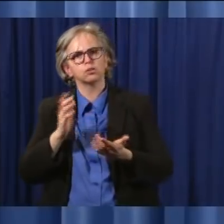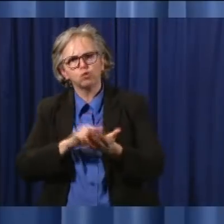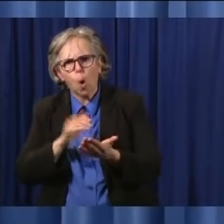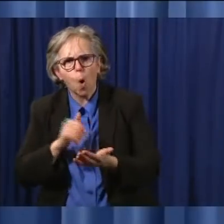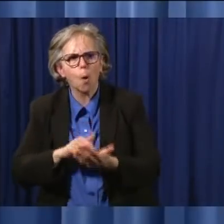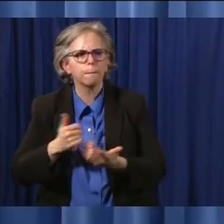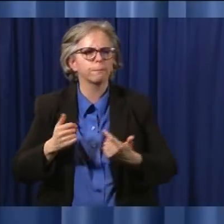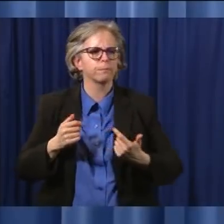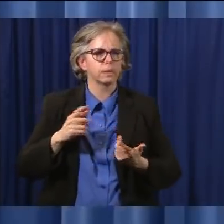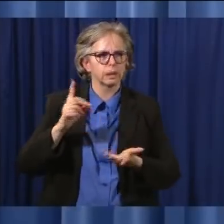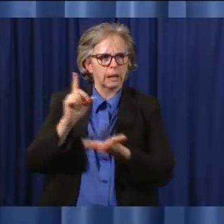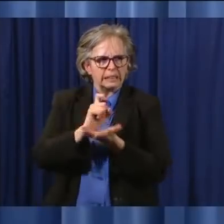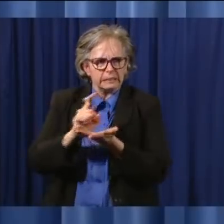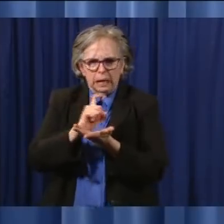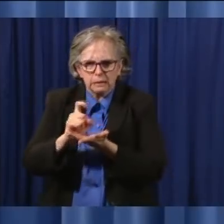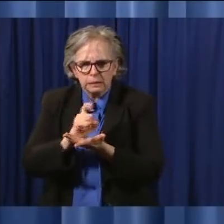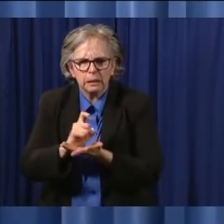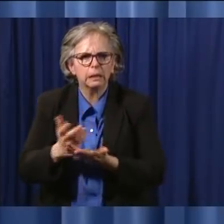hand sanitizer,